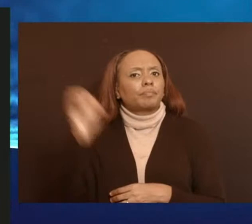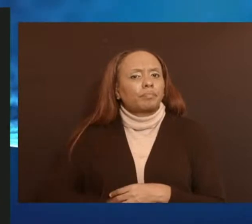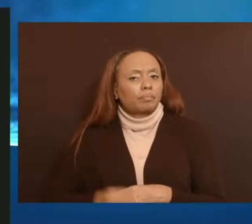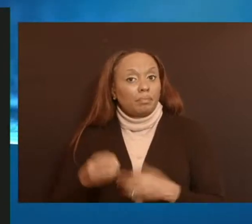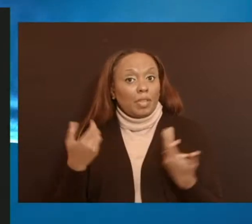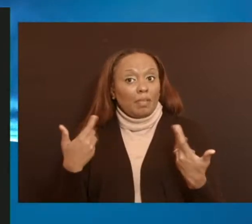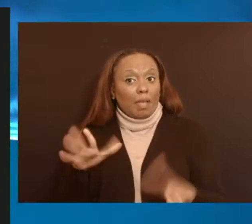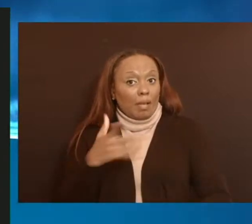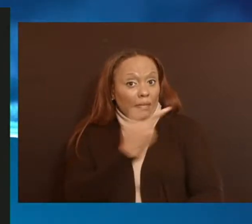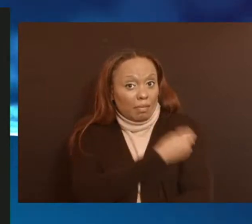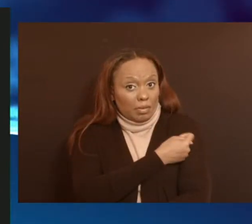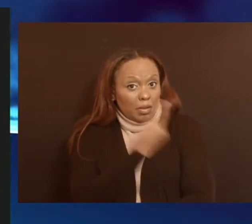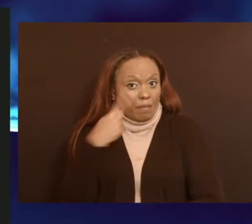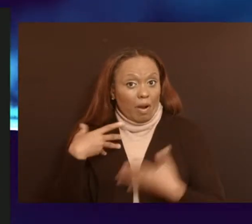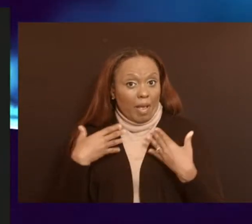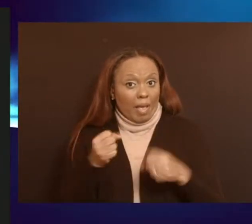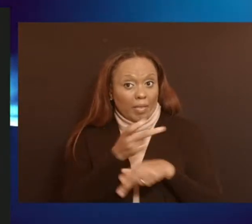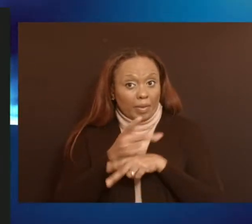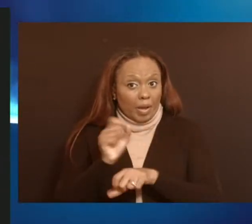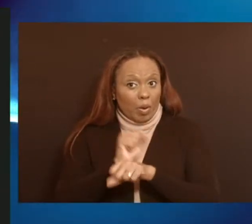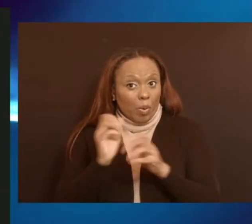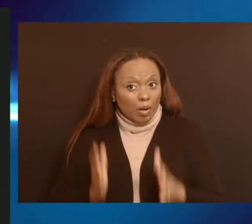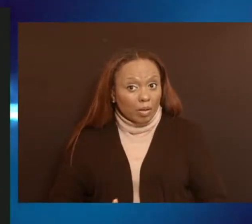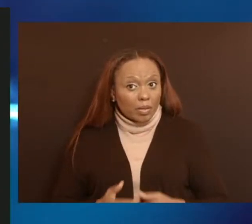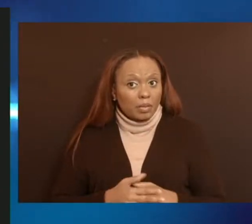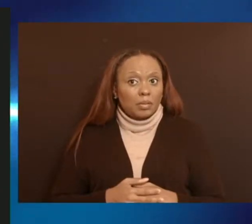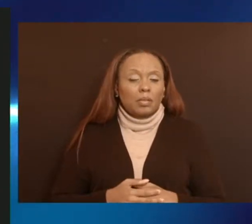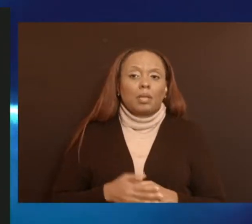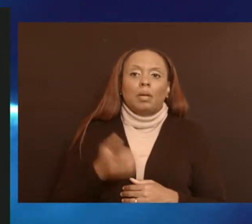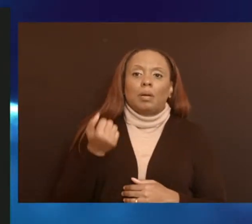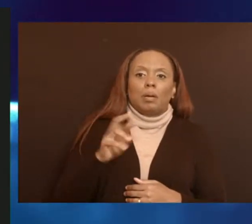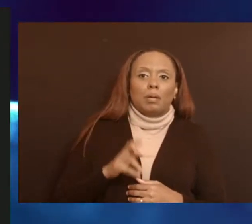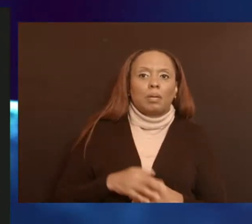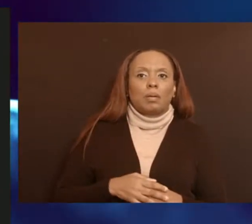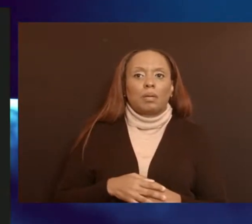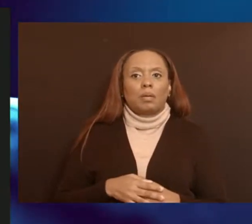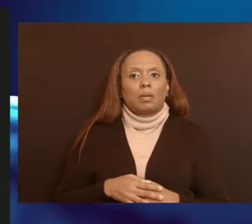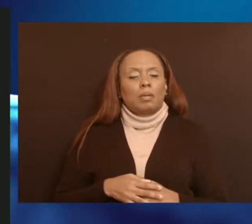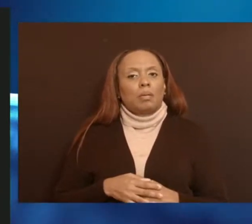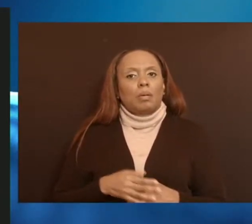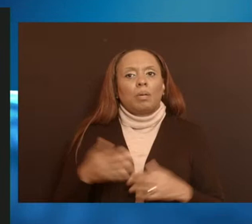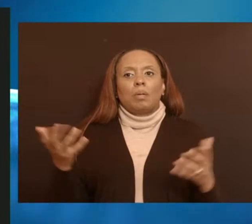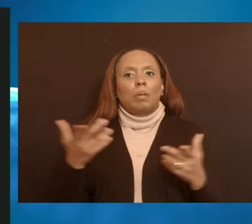the institutions to get these people to come forward outside of calling them out during press conference.